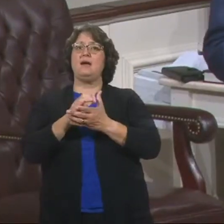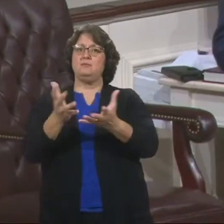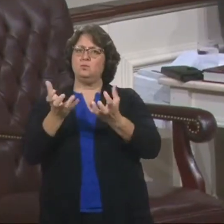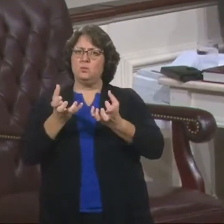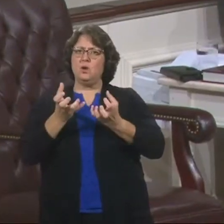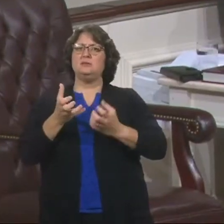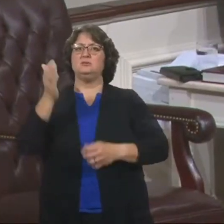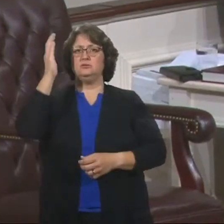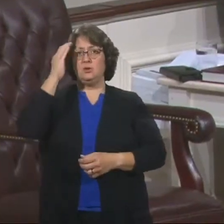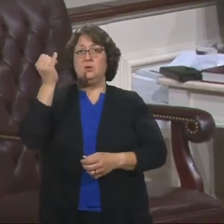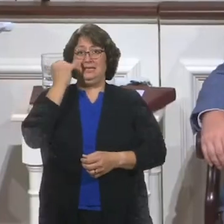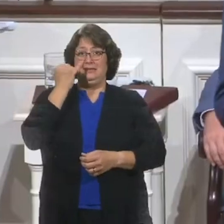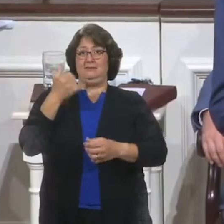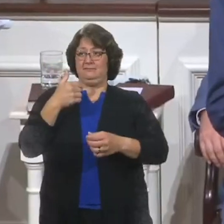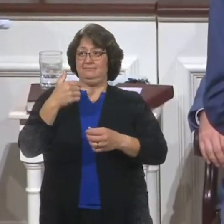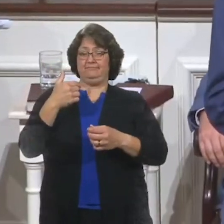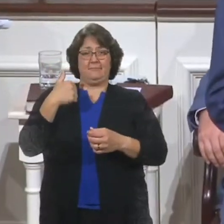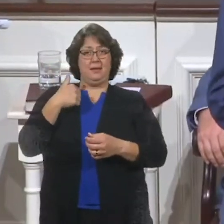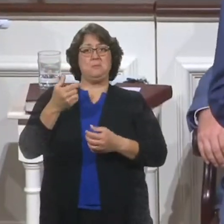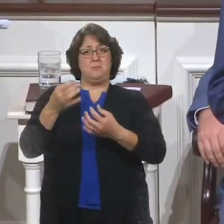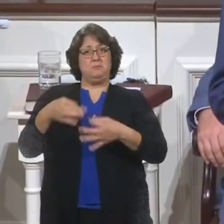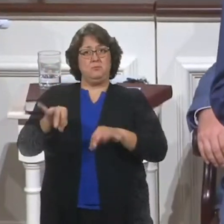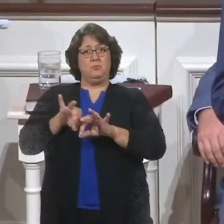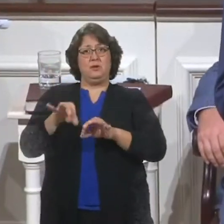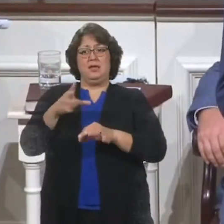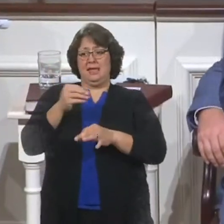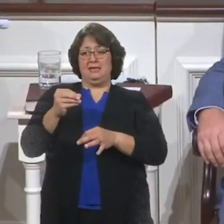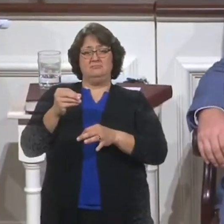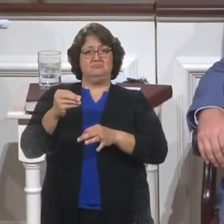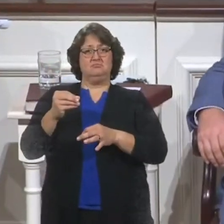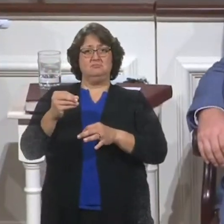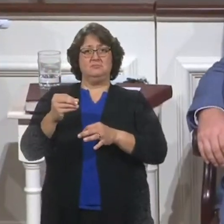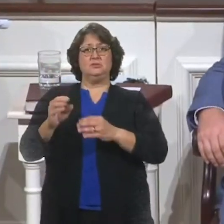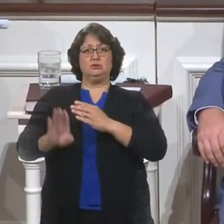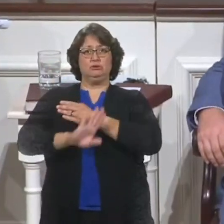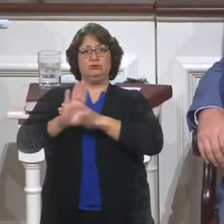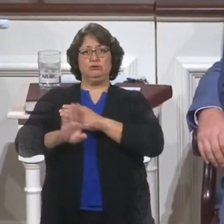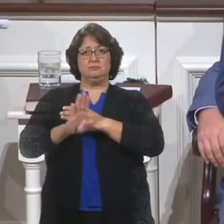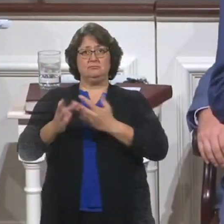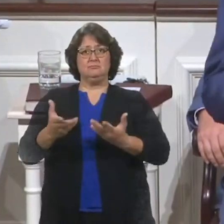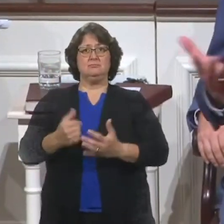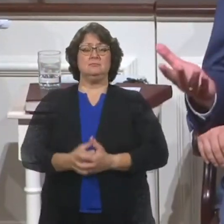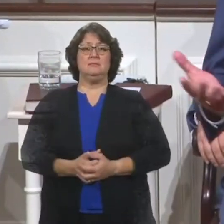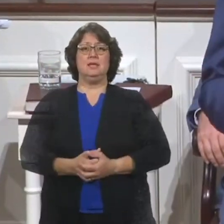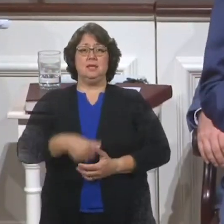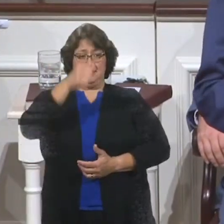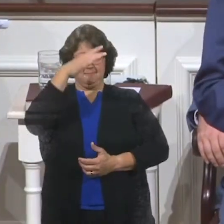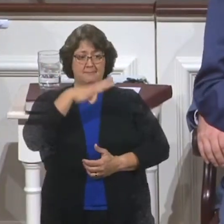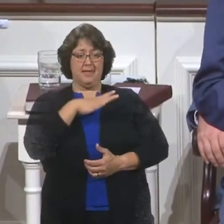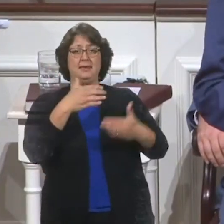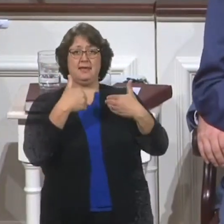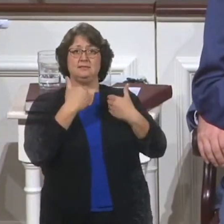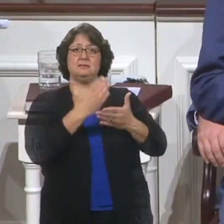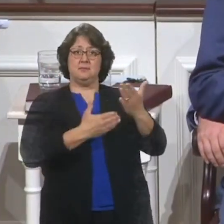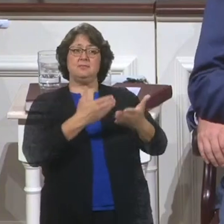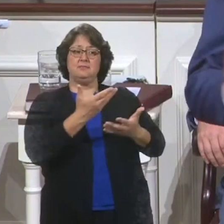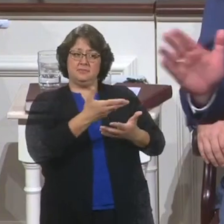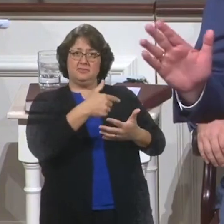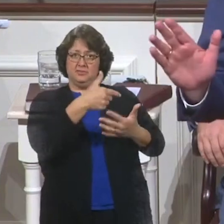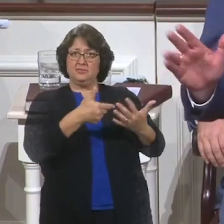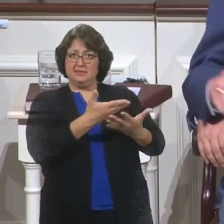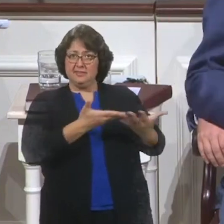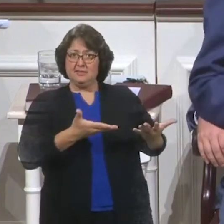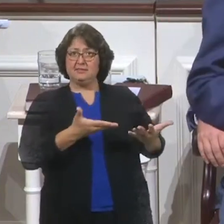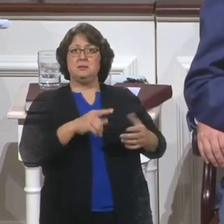know, am I significant? Am I going to be okay? Am I significant and secure? Now, man has some of those same things, but he has a